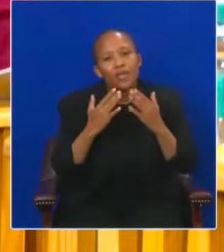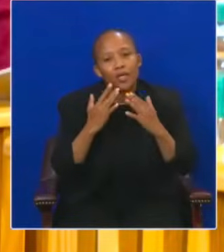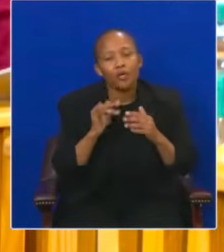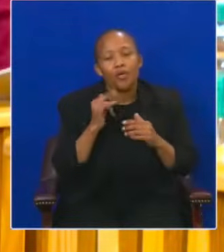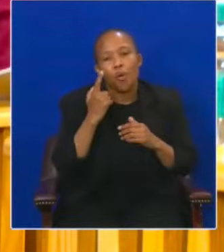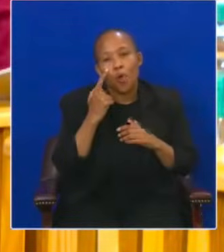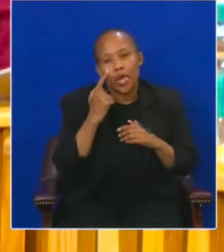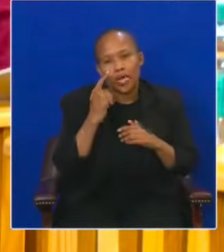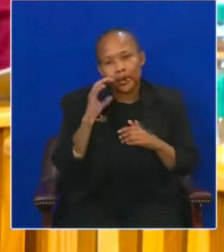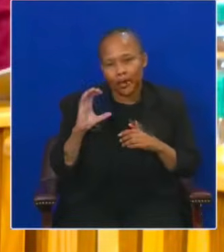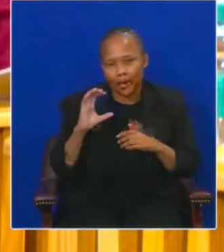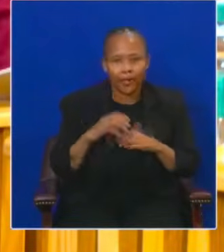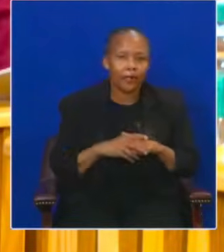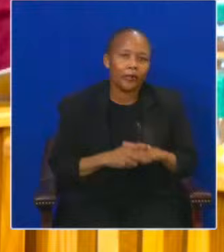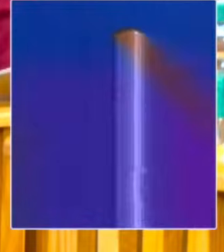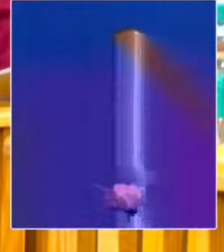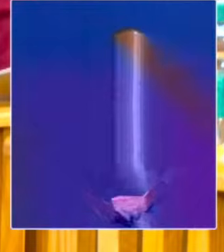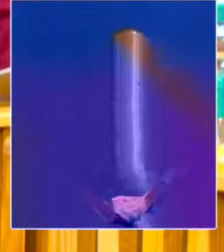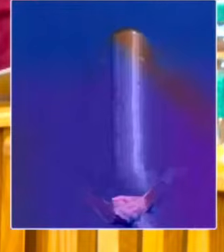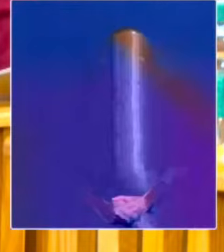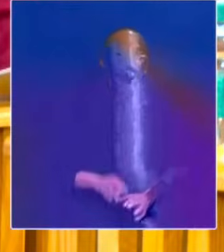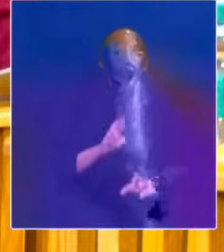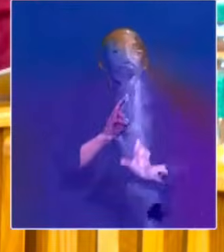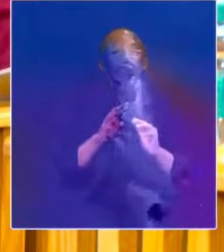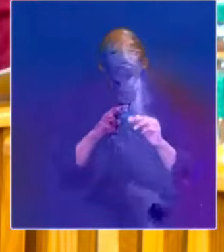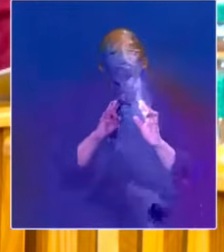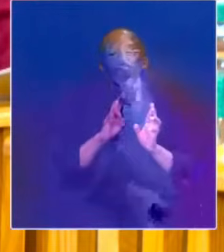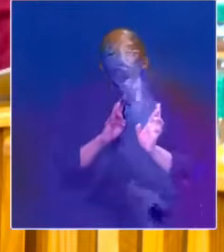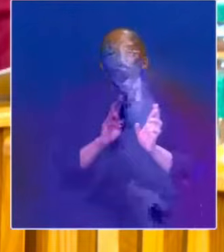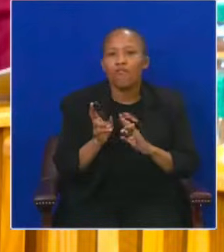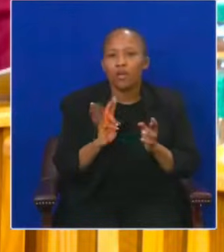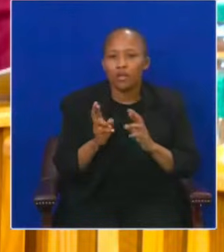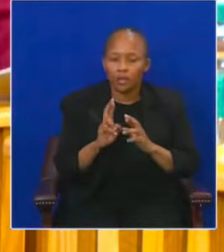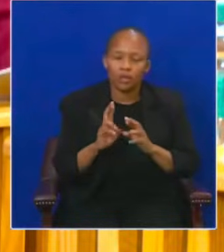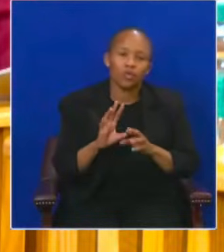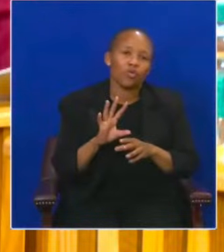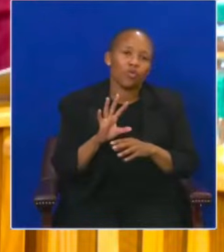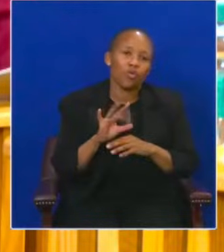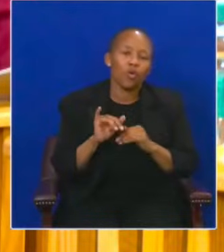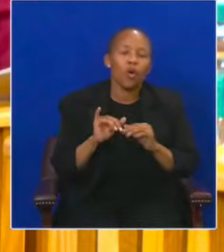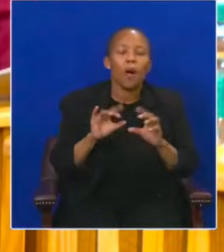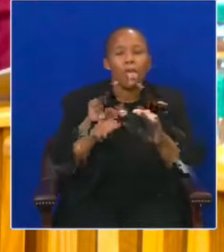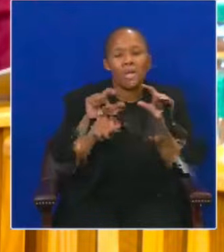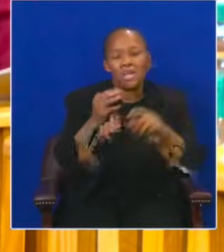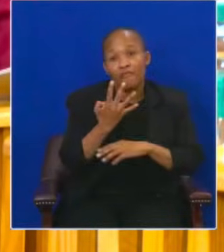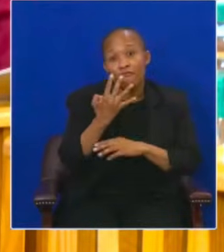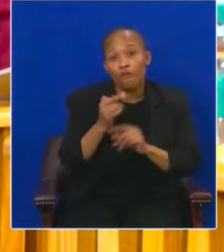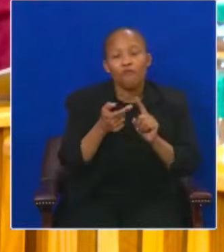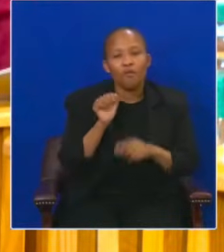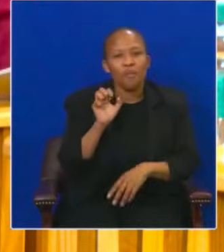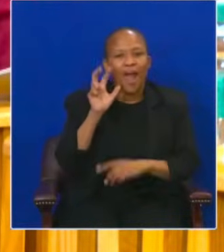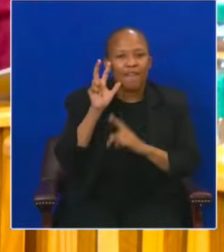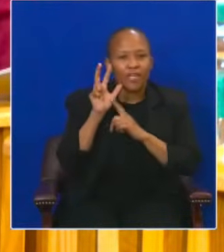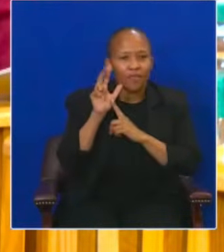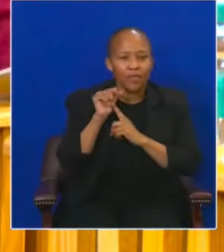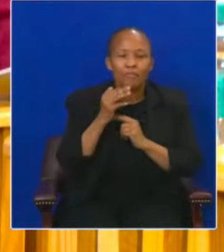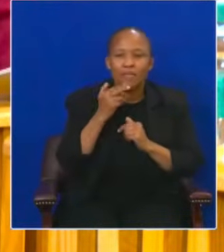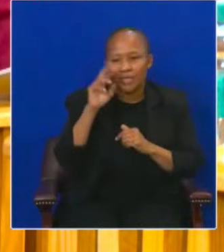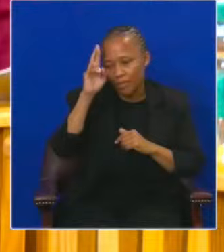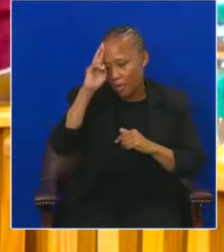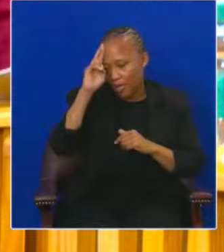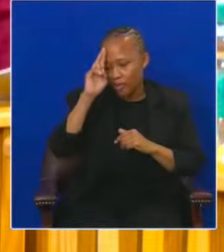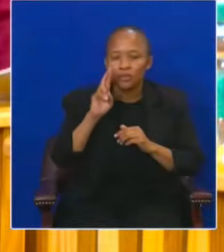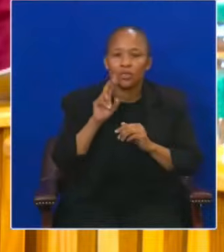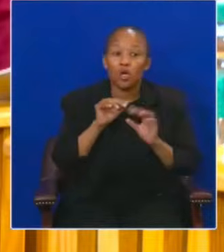In reference to the contents of paragraph 4 of that affidavit, please remind the Commission the date on which Mr.